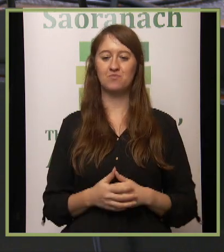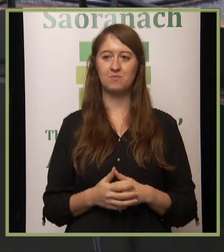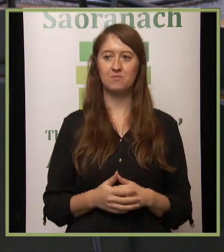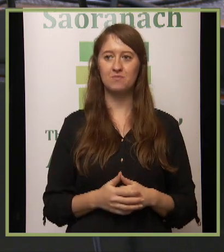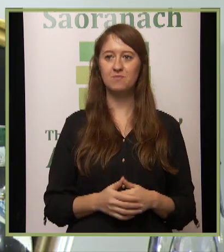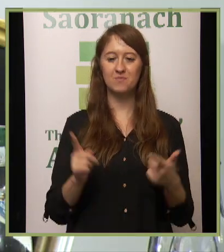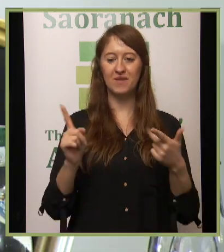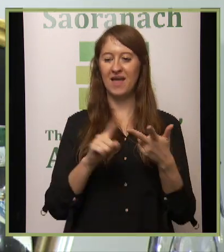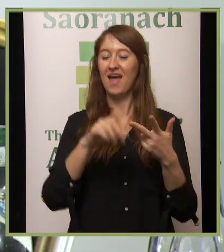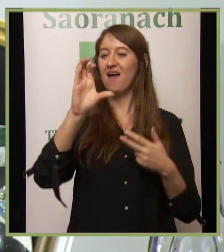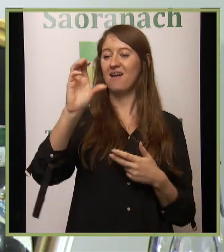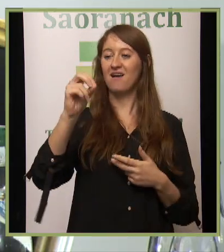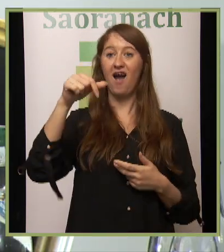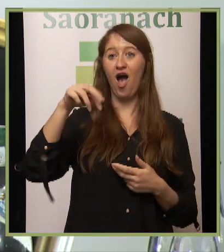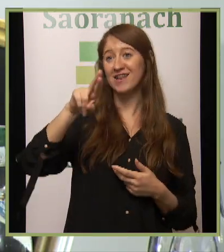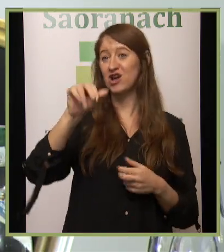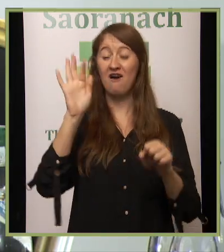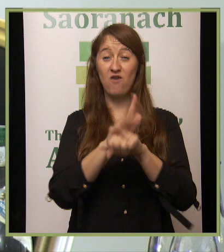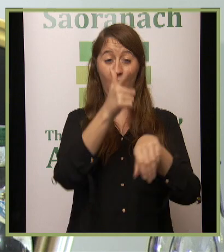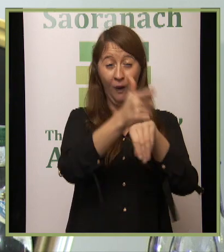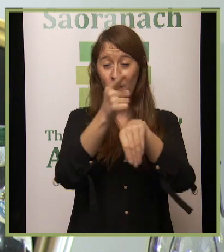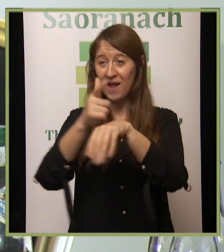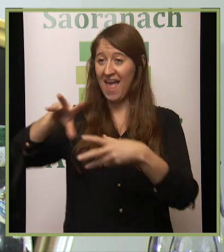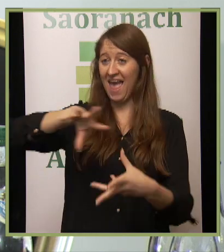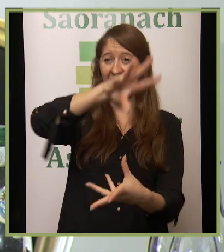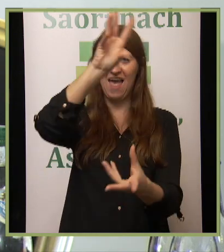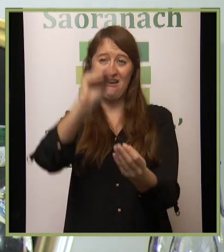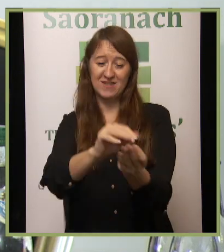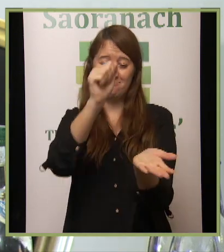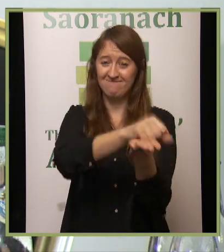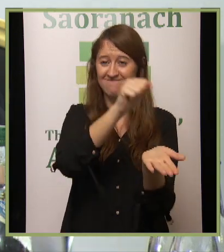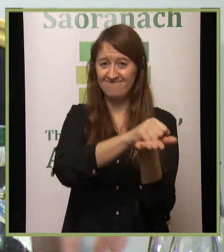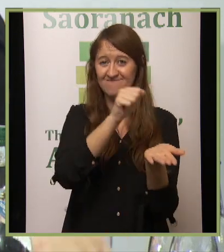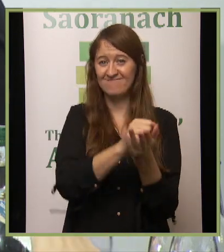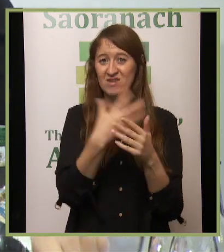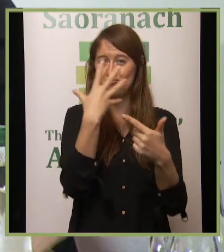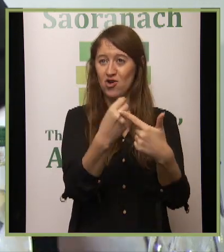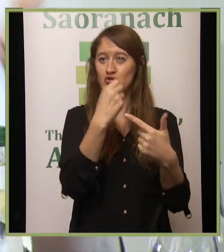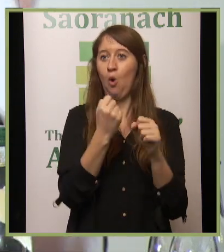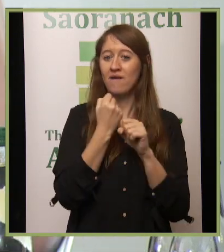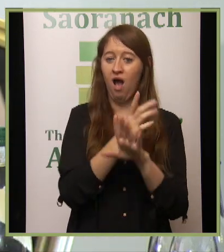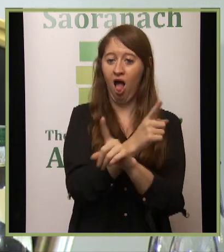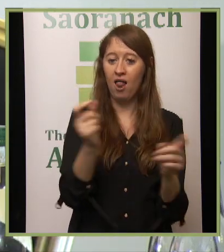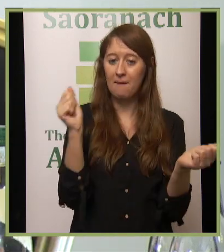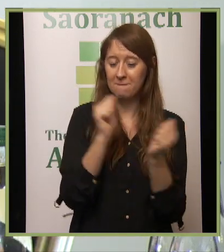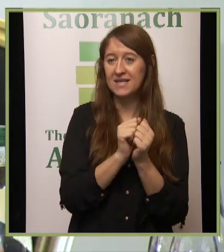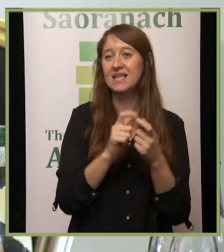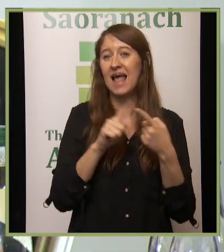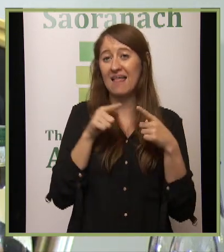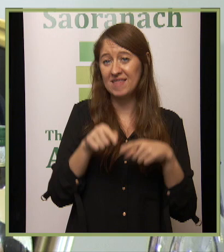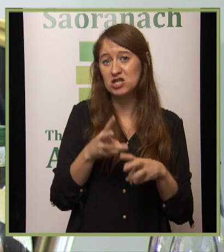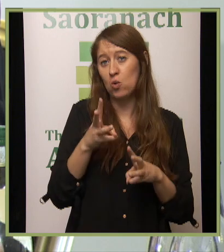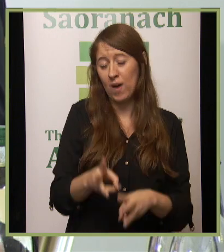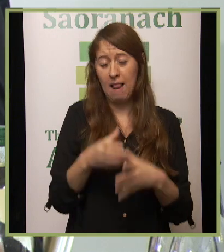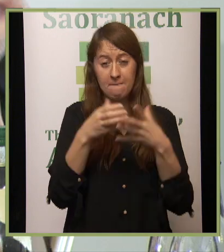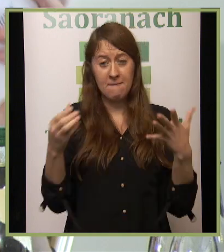To Conor for documenting everything, recording all of our meetings, and it will be a massive part of our report, because